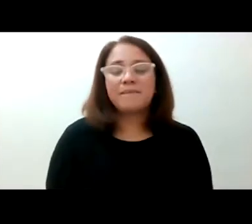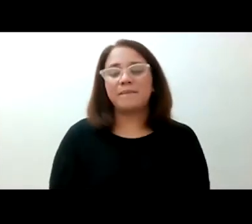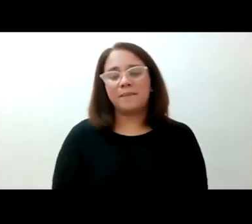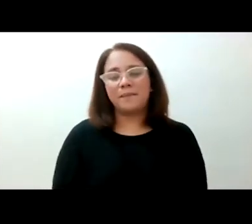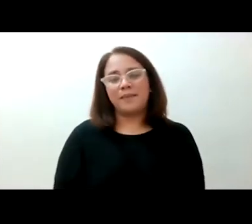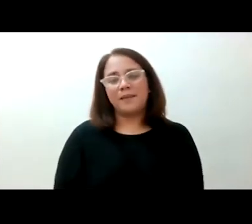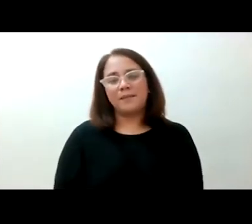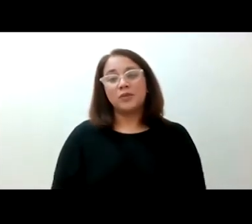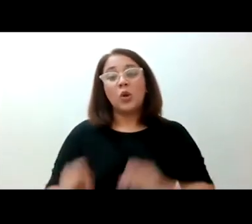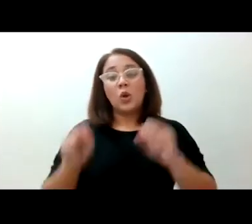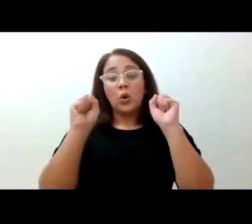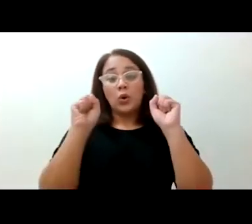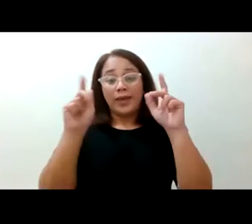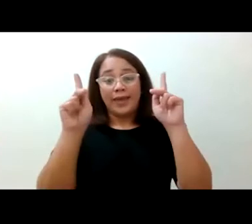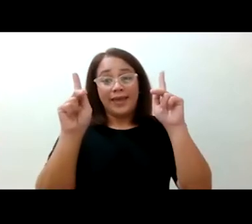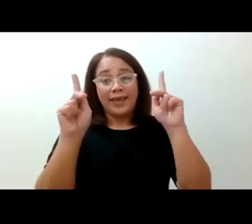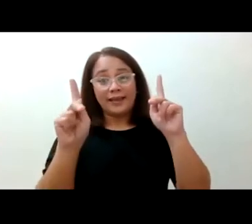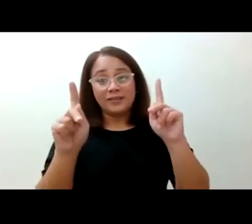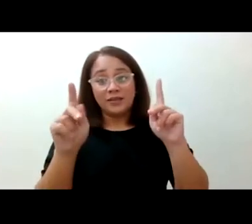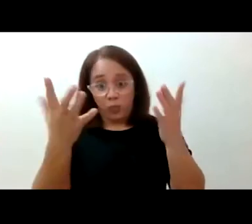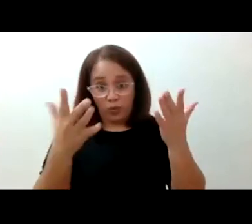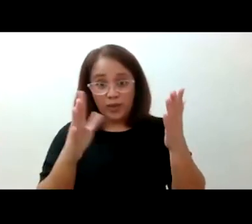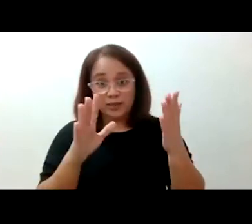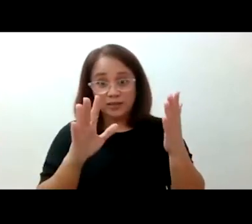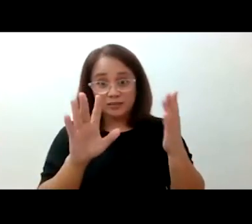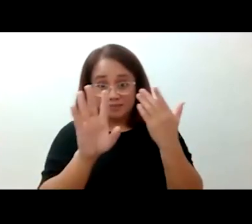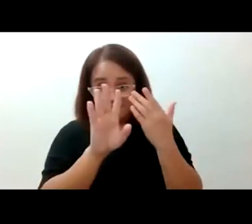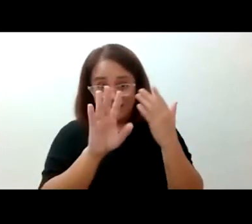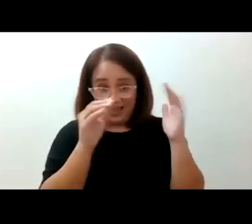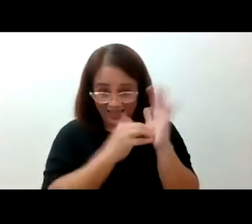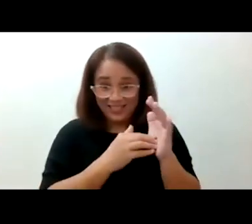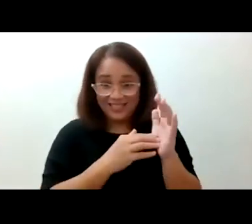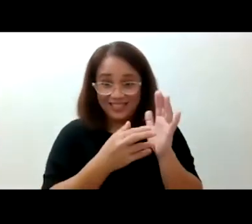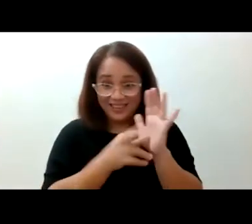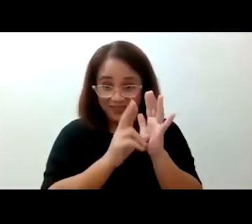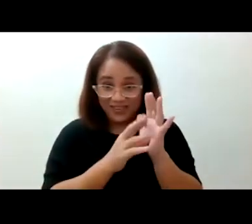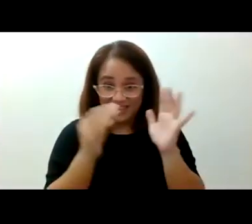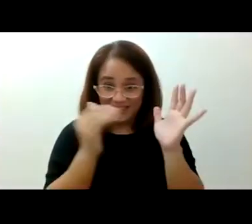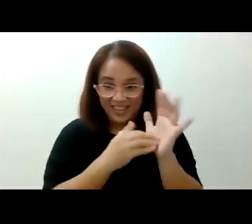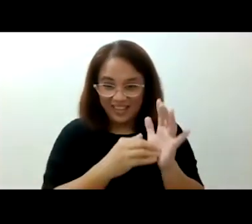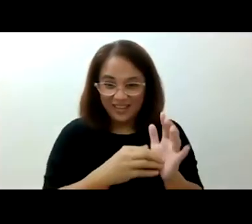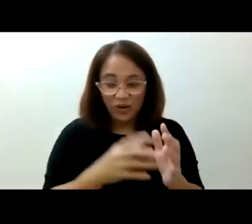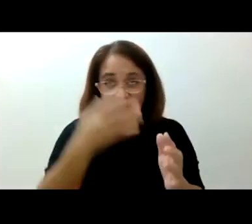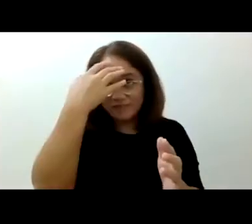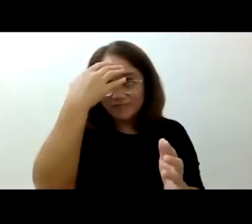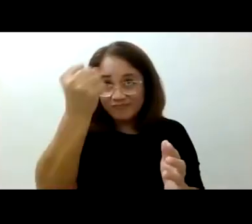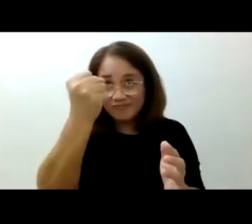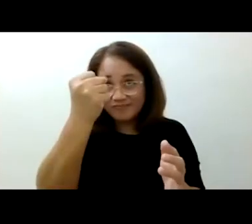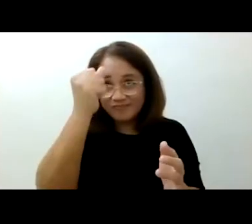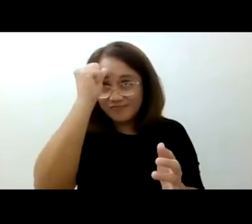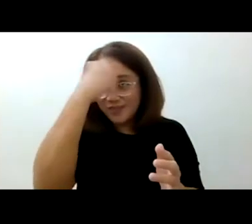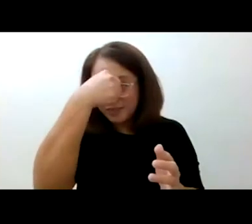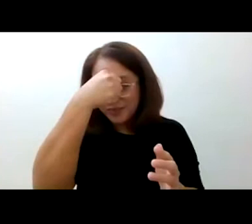Okay. You want to go back through this again? Or you remember the answer?